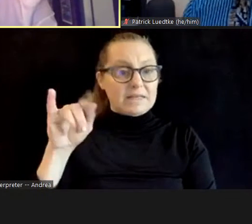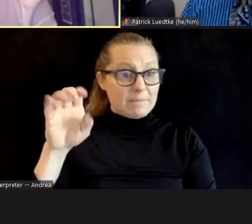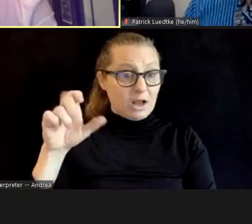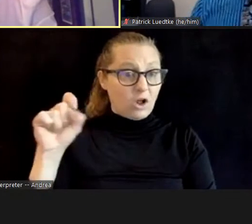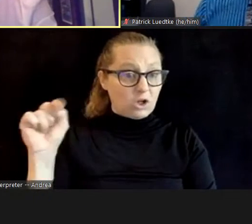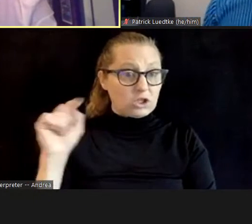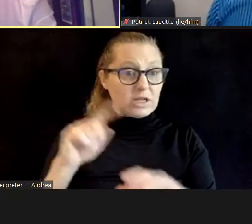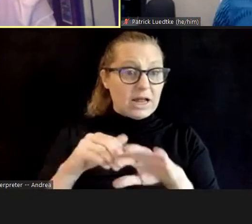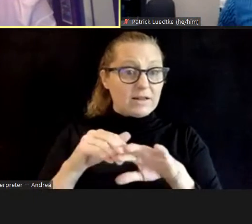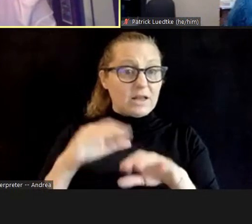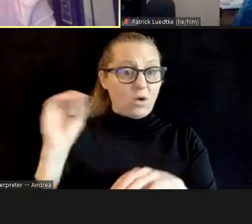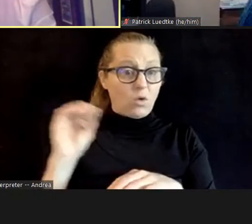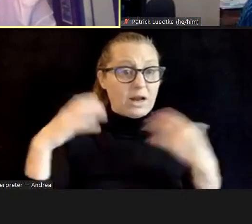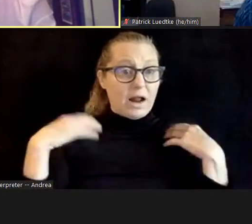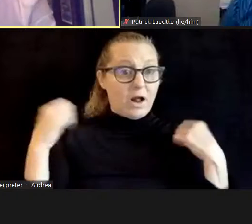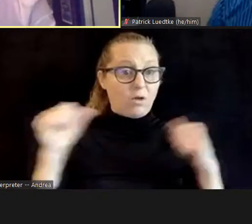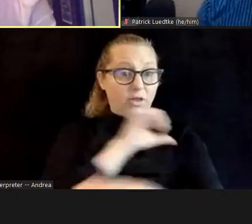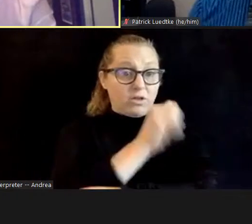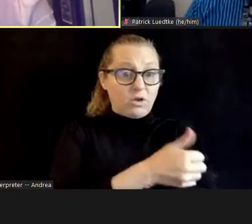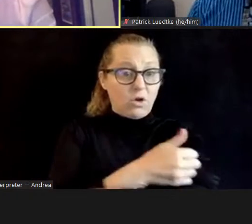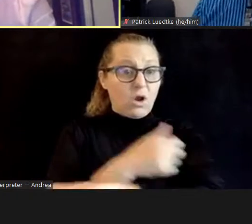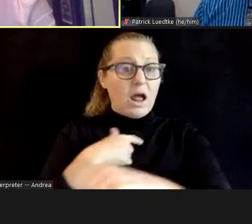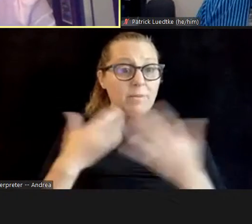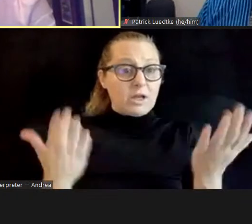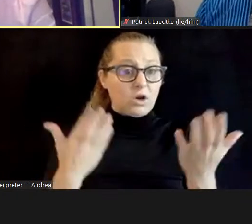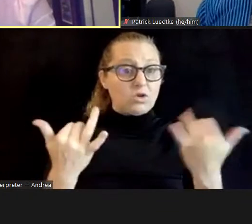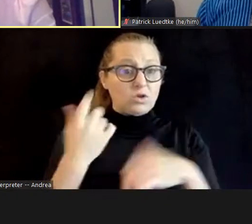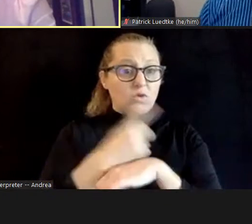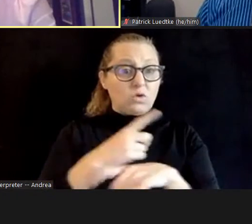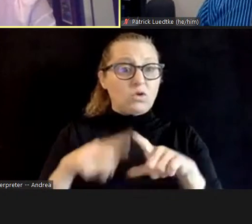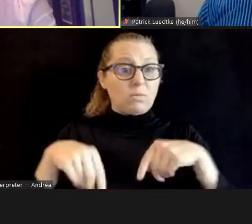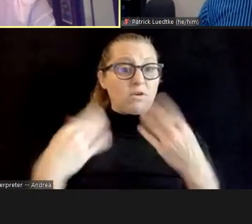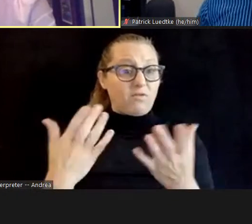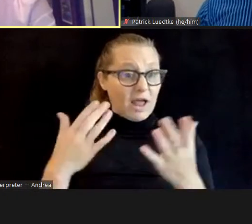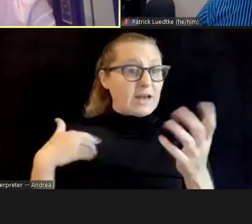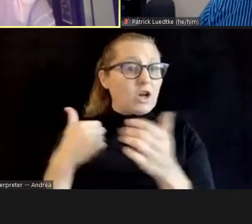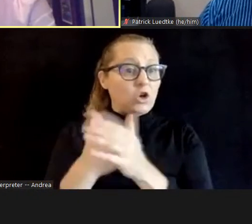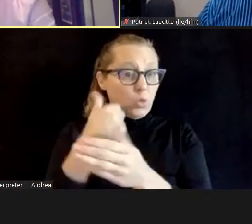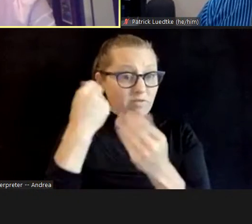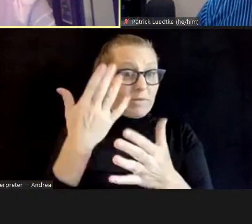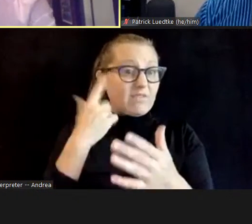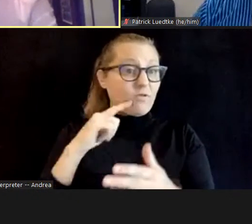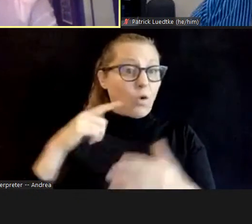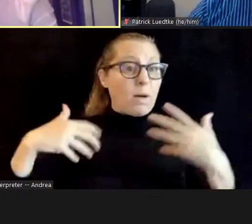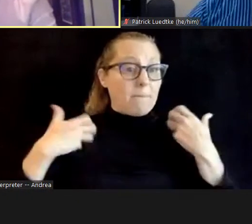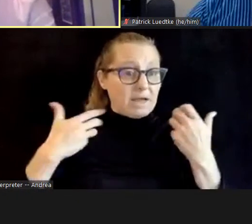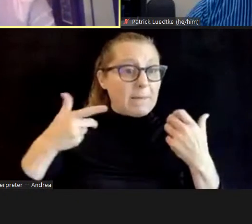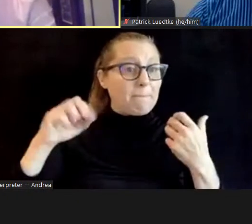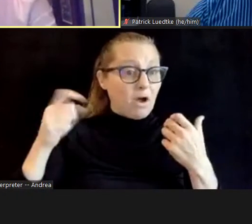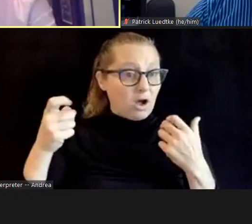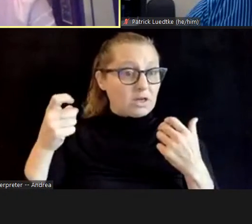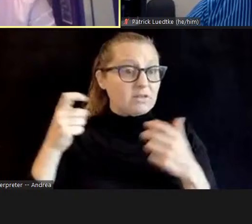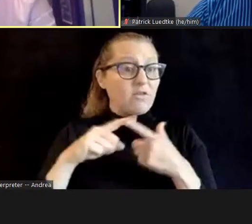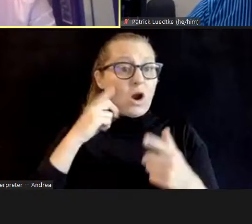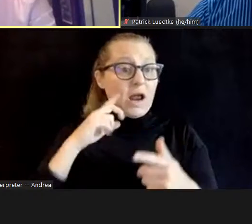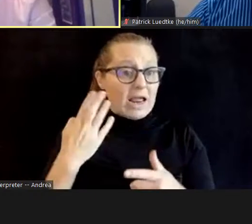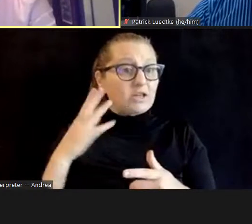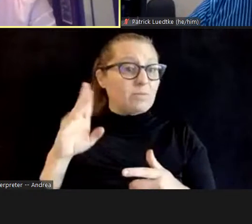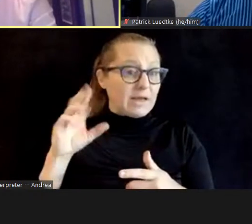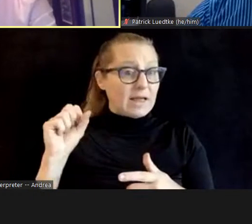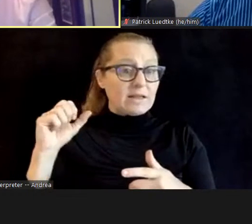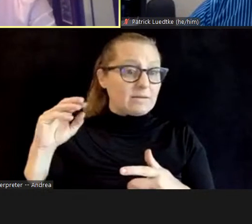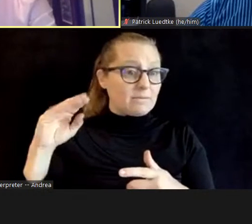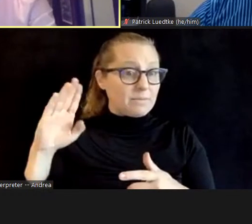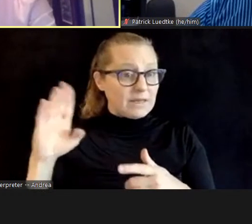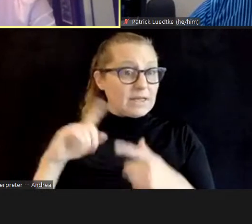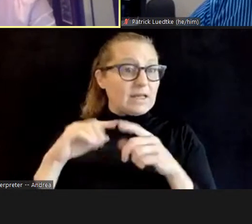Authority. I'm here today to provide an update on monkeypox, or HMPXV, in Oregon, and our local and state response